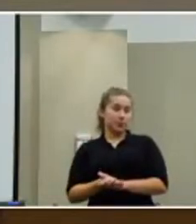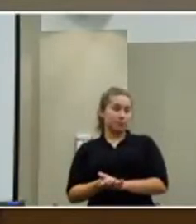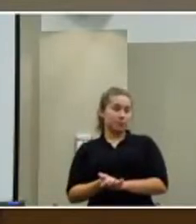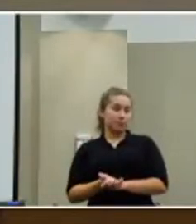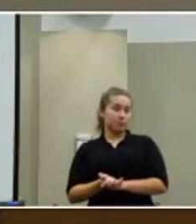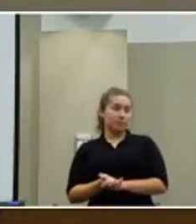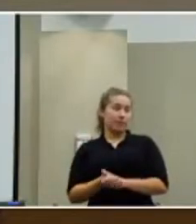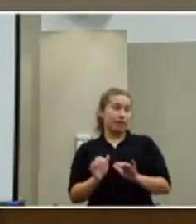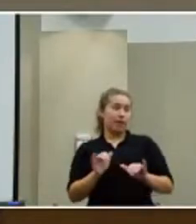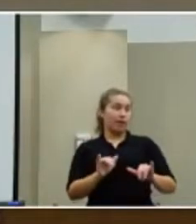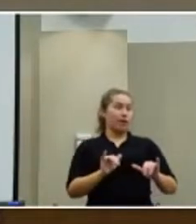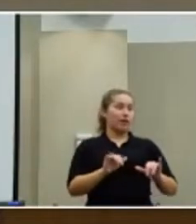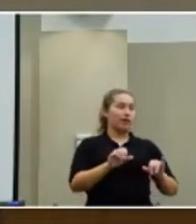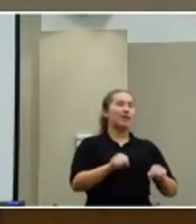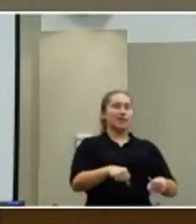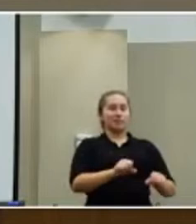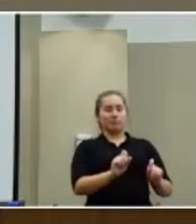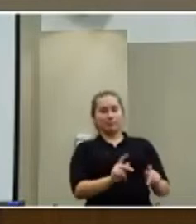yes.